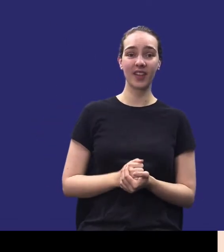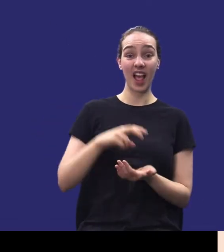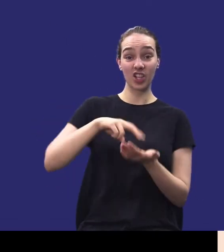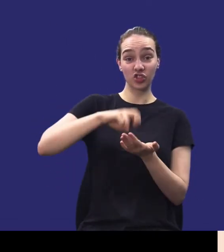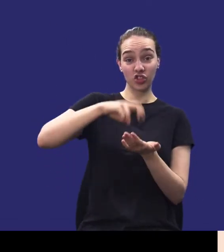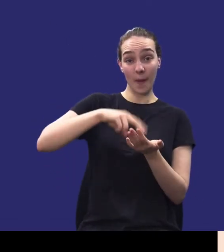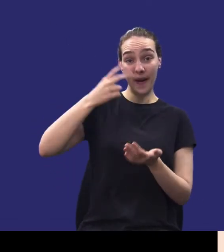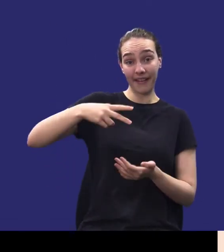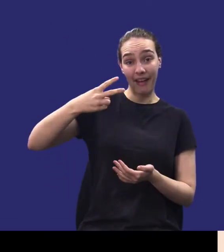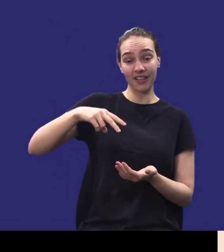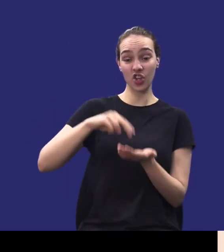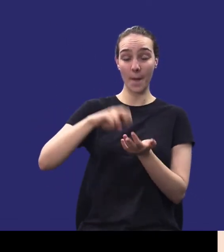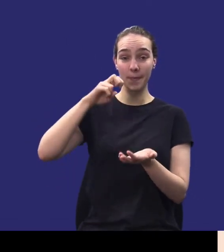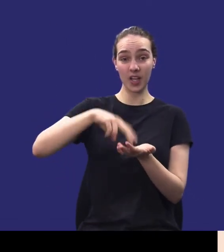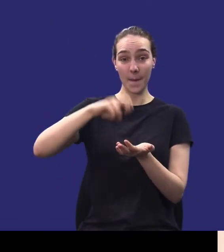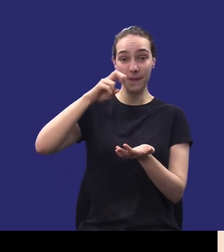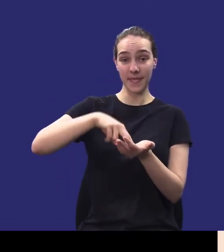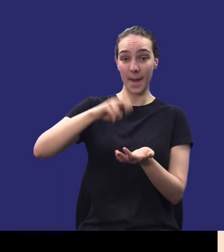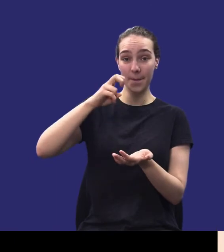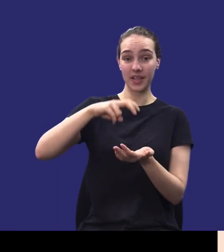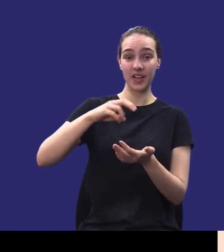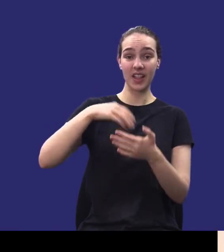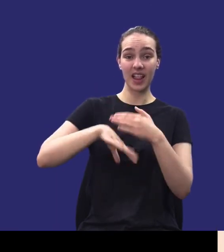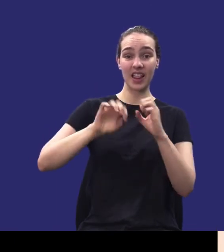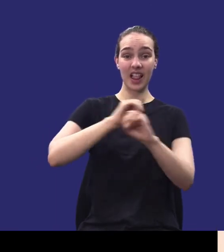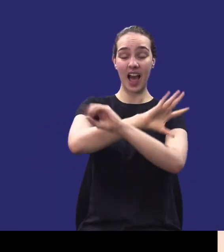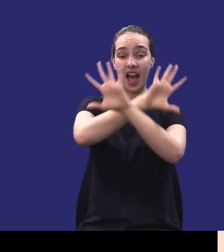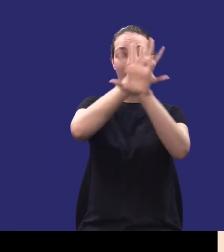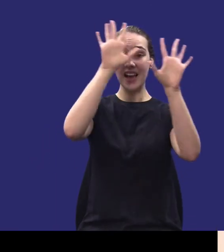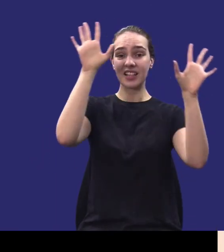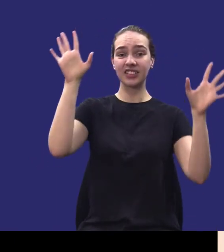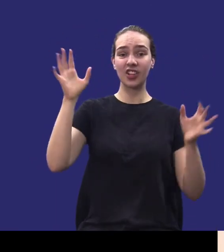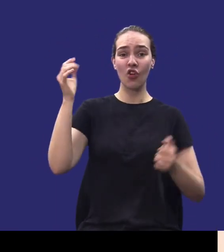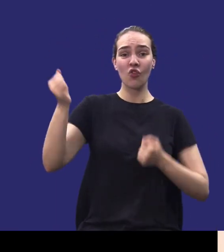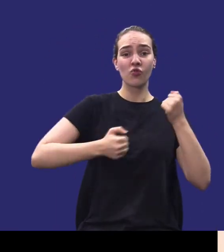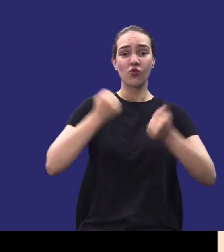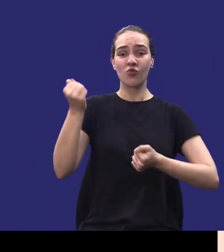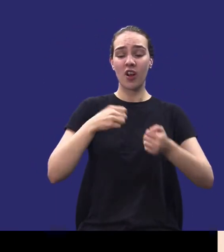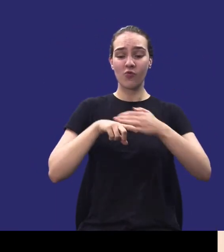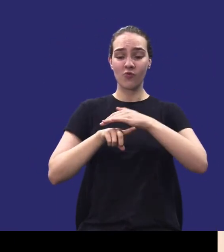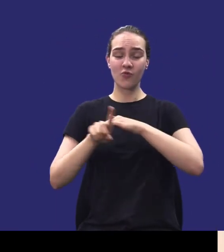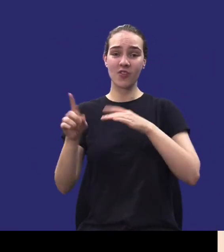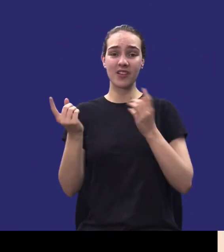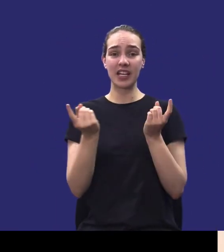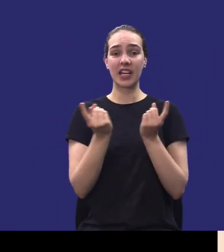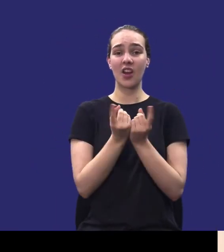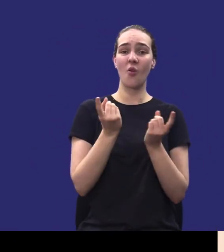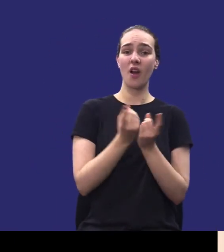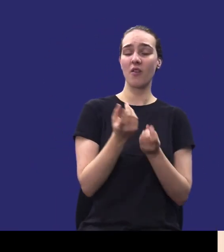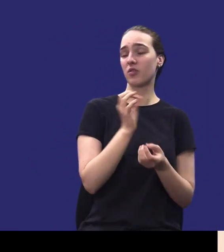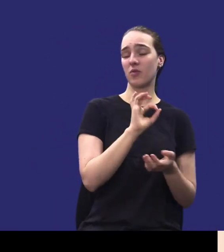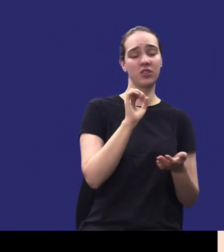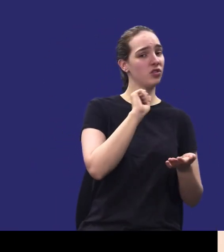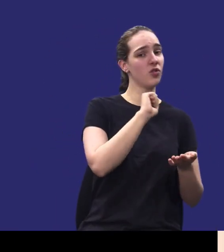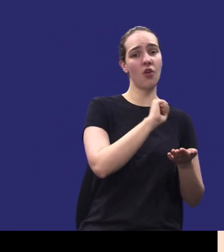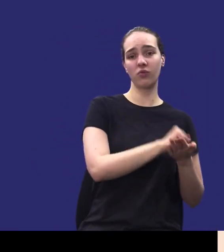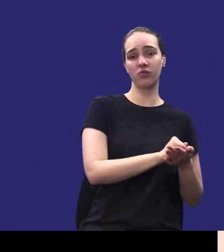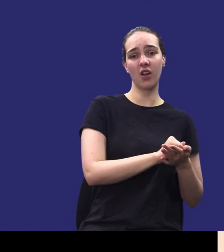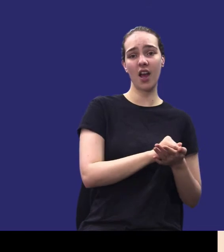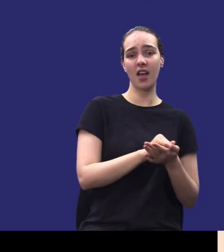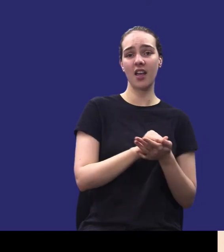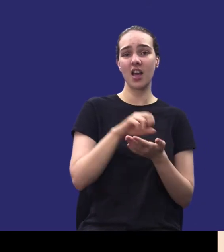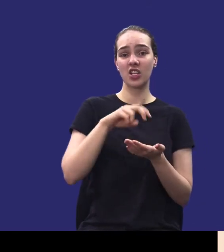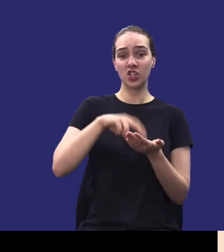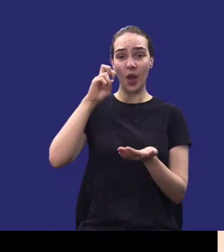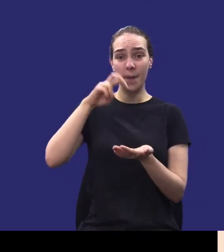jump again. Jump, jump, jump into the light, light, light. Run, run, run away from what's